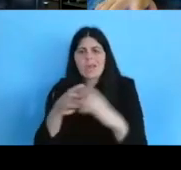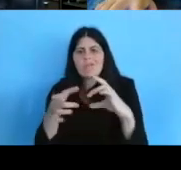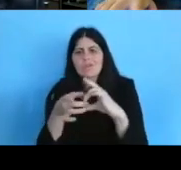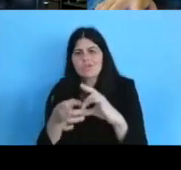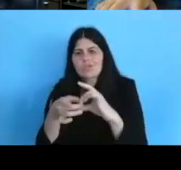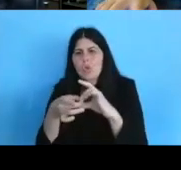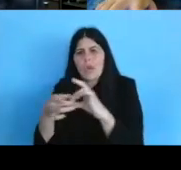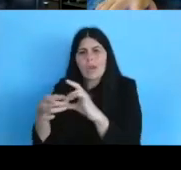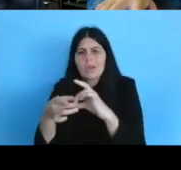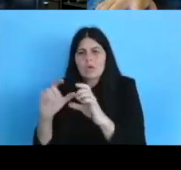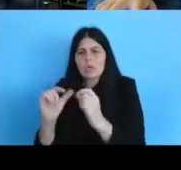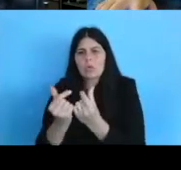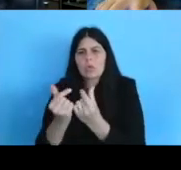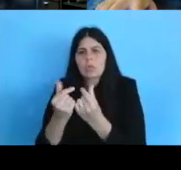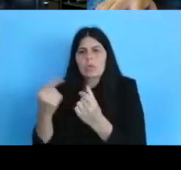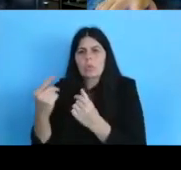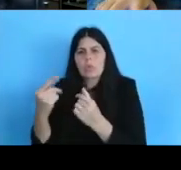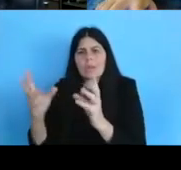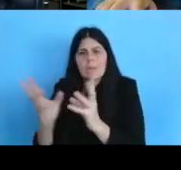work with